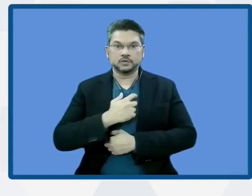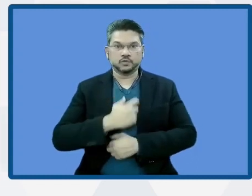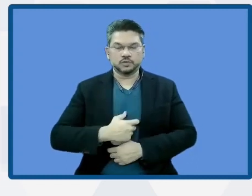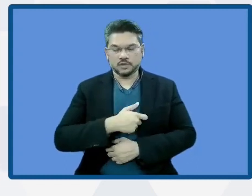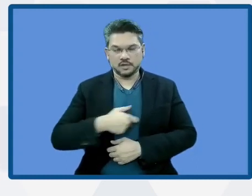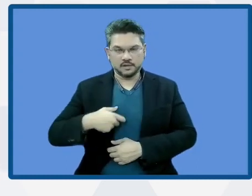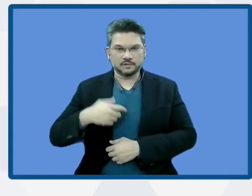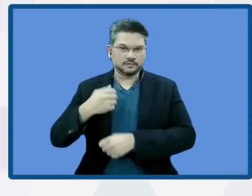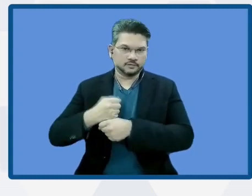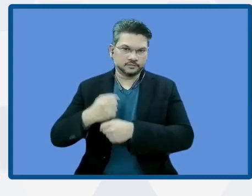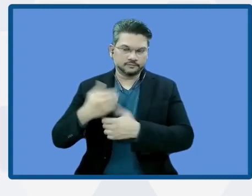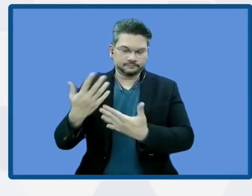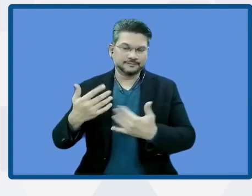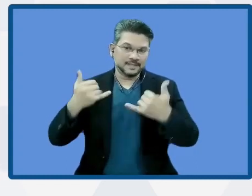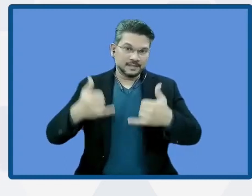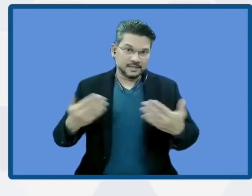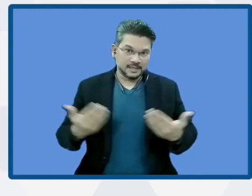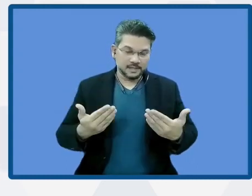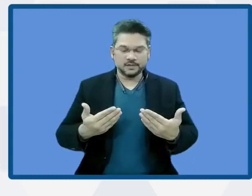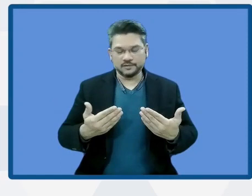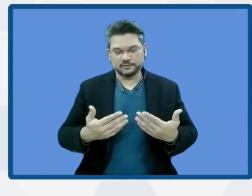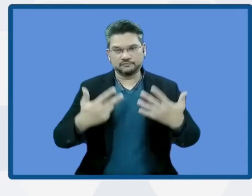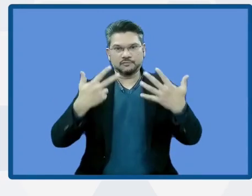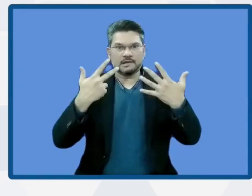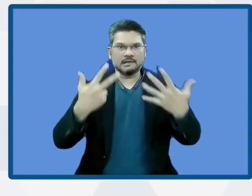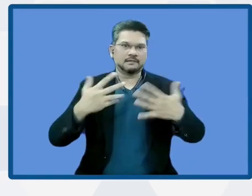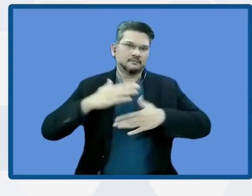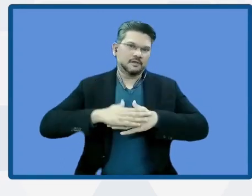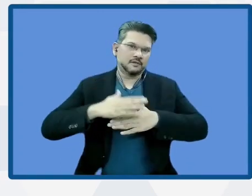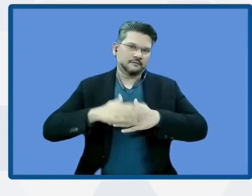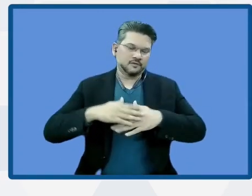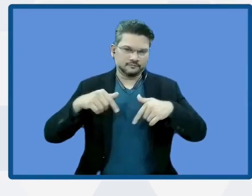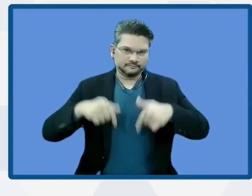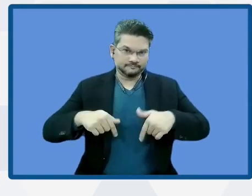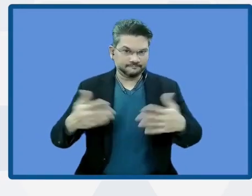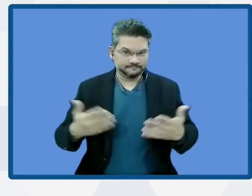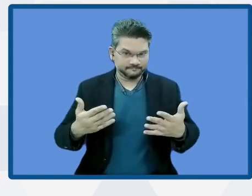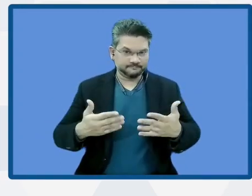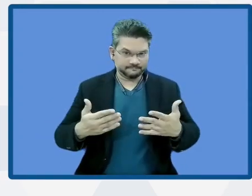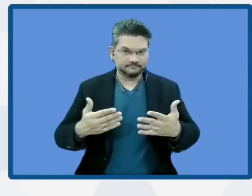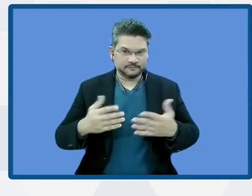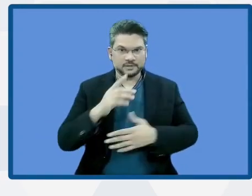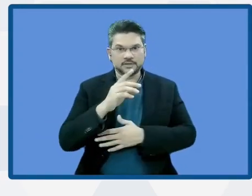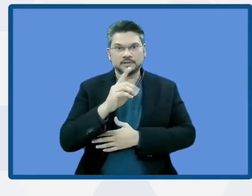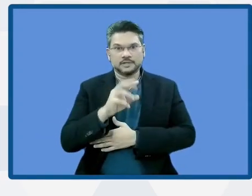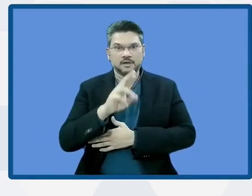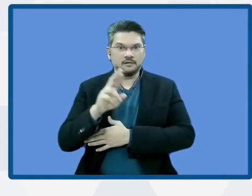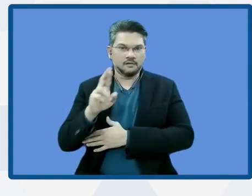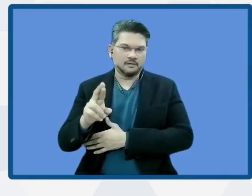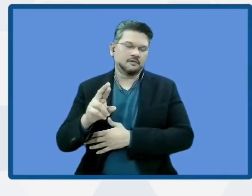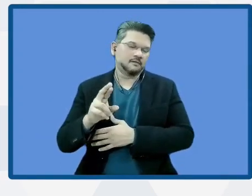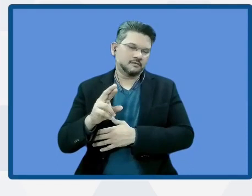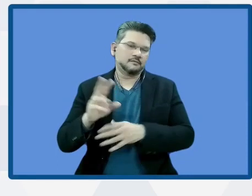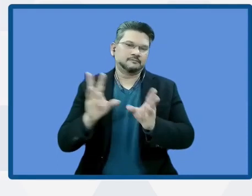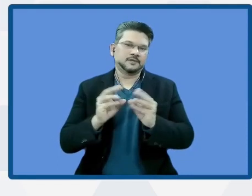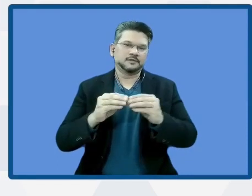risk reduction is held here in Punta del Este. And I'm even more grateful that despite the